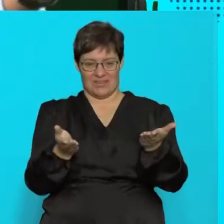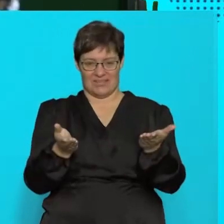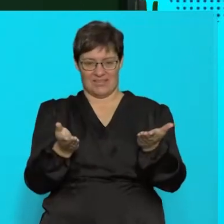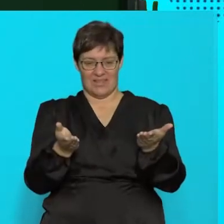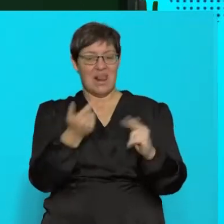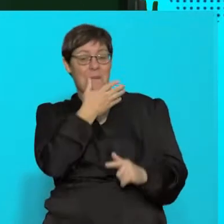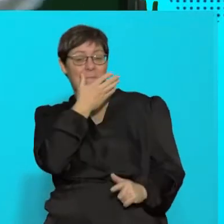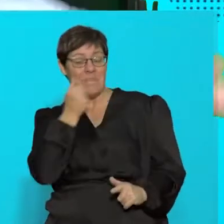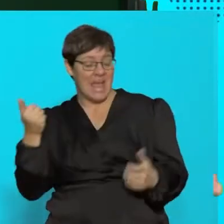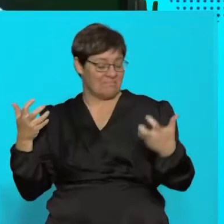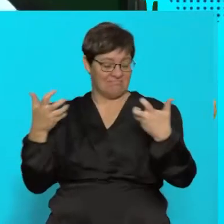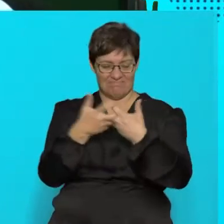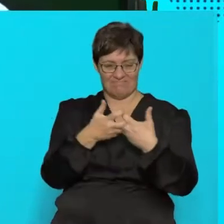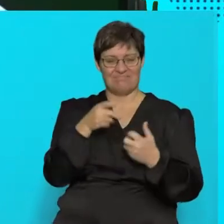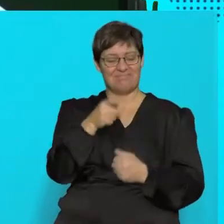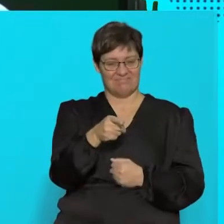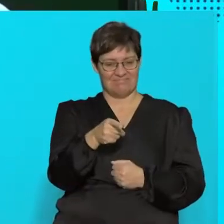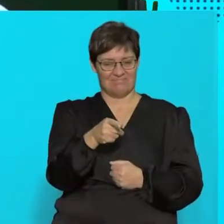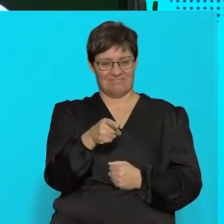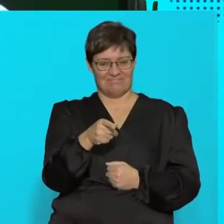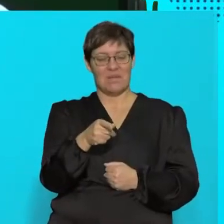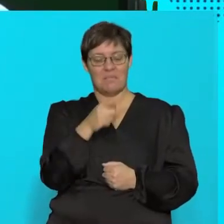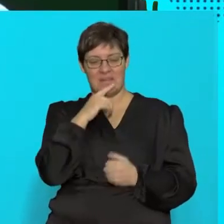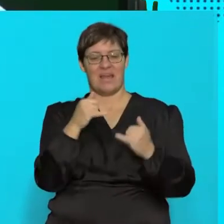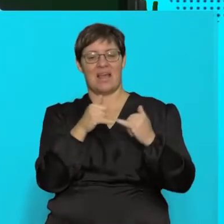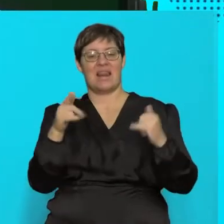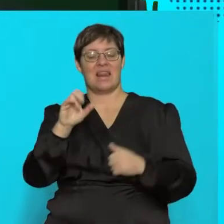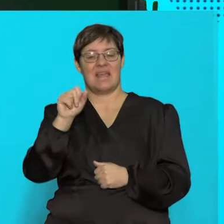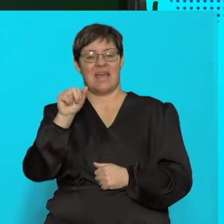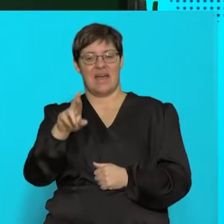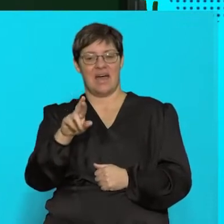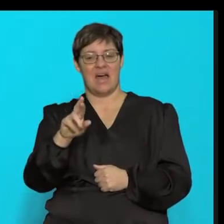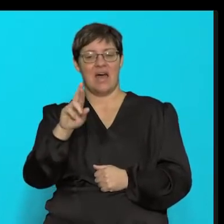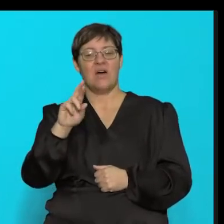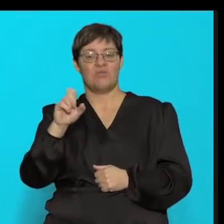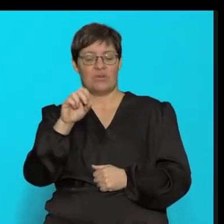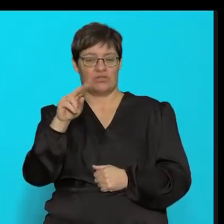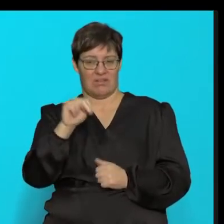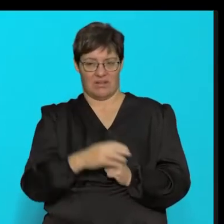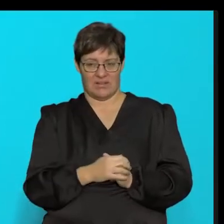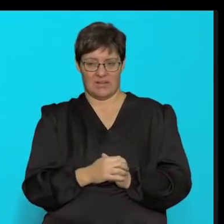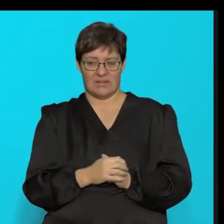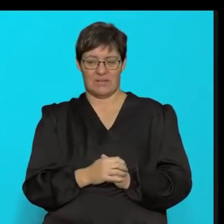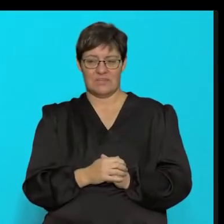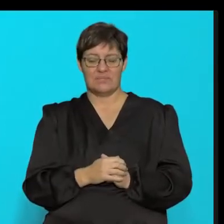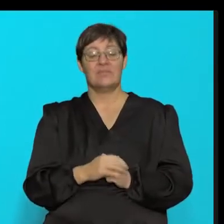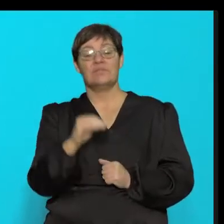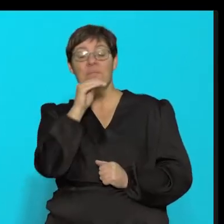equation of the line of best fit. That will be the linear regression. Okay, in a simplest